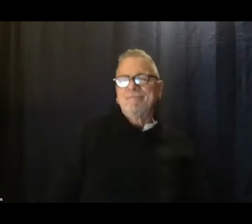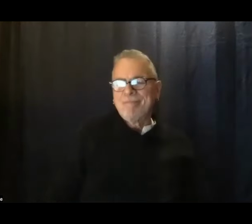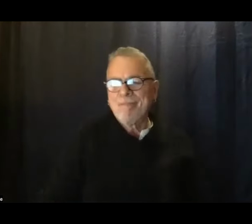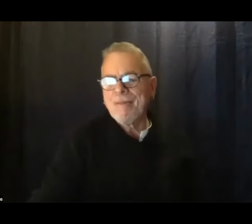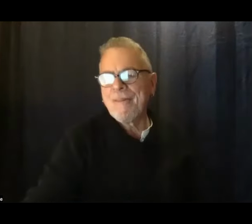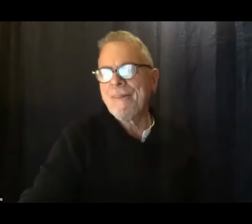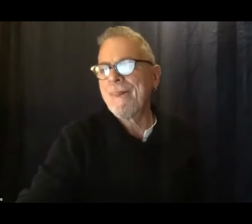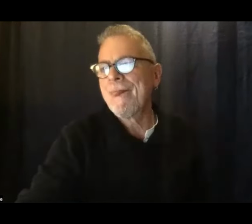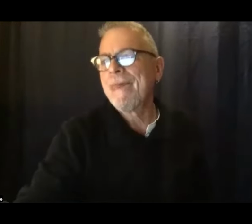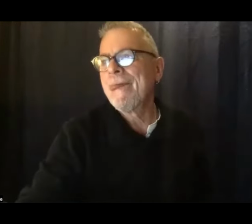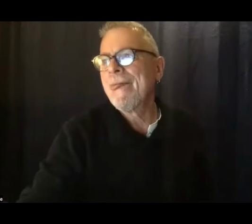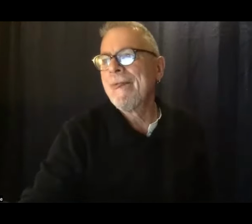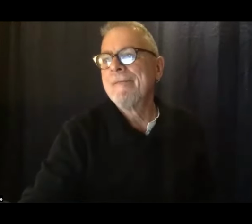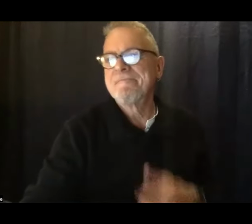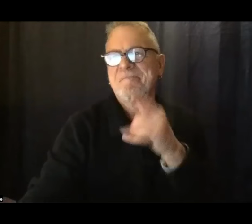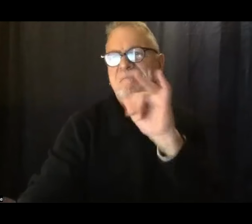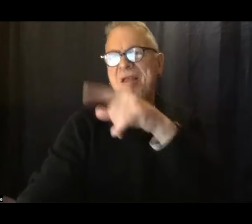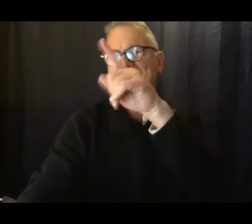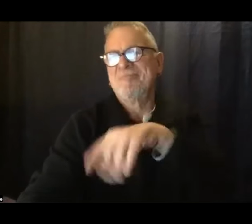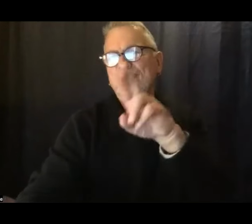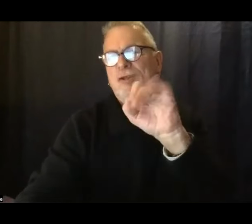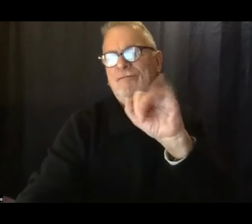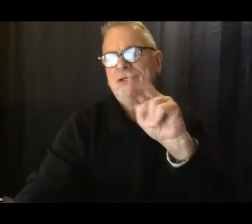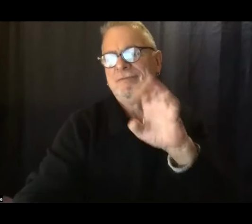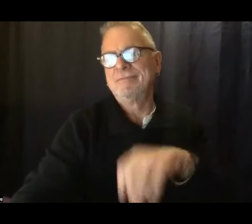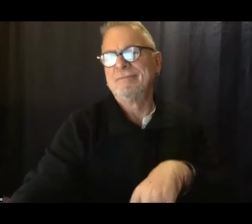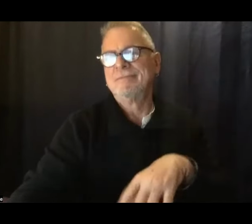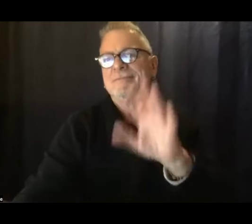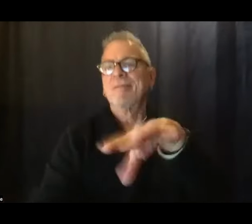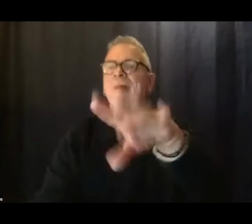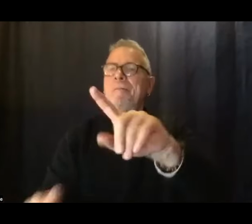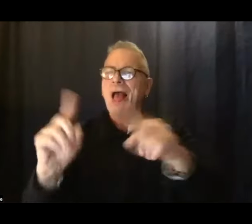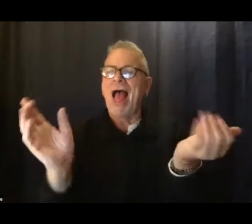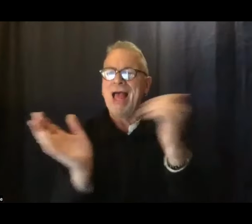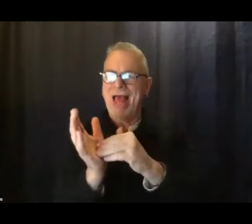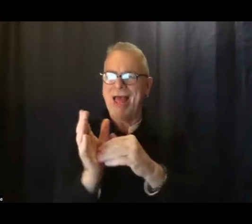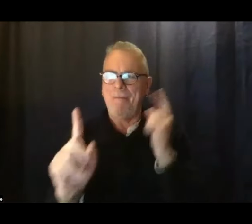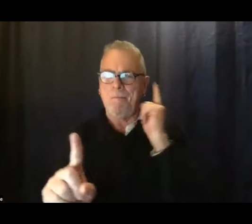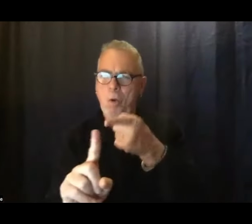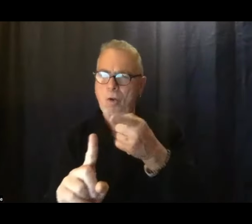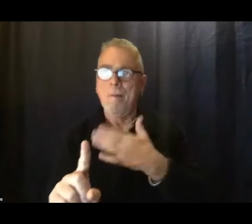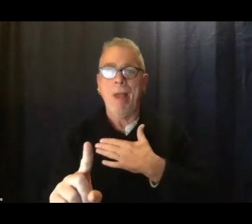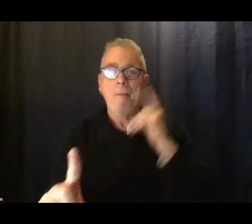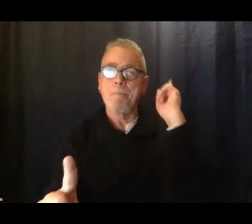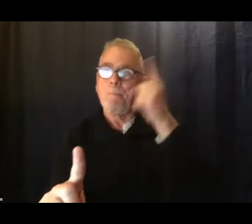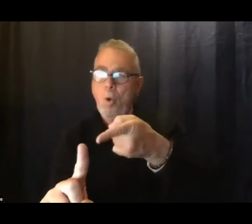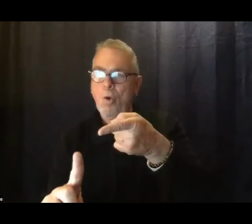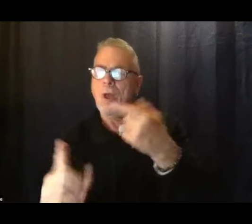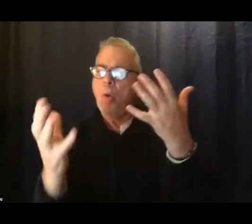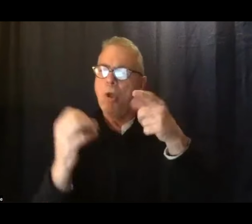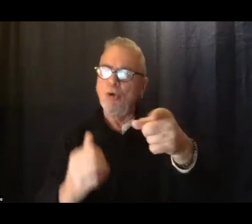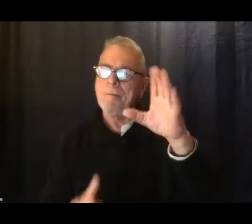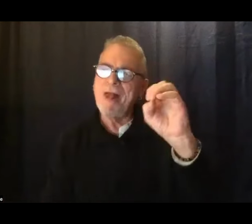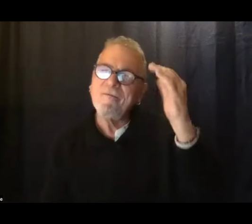first choice. So how you're going to get better at that is receptive, right? Now, here are a couple of resources and references